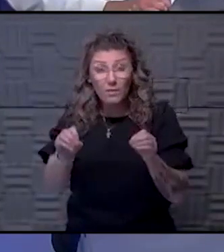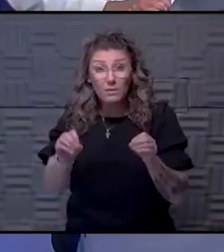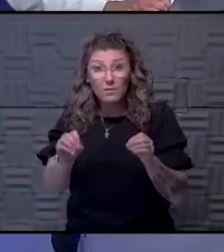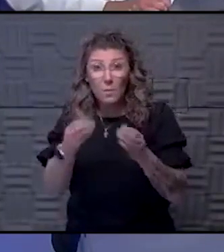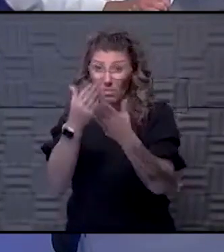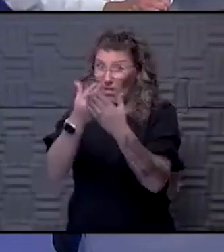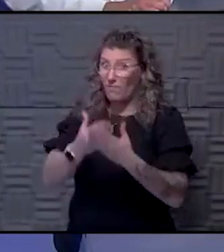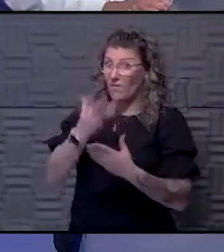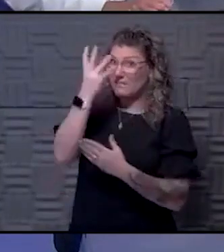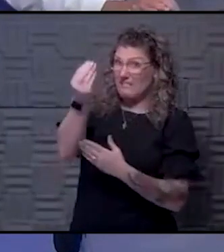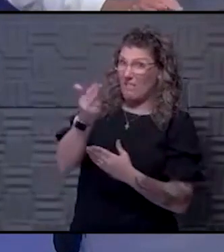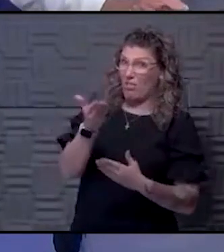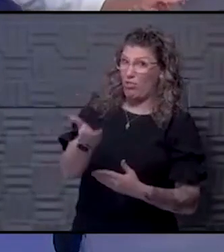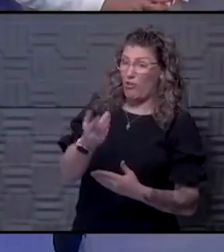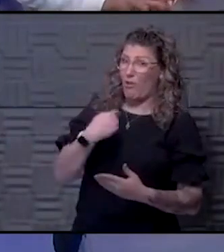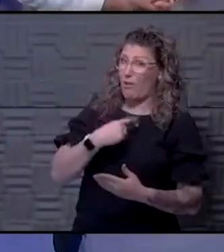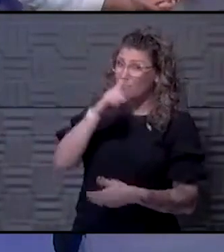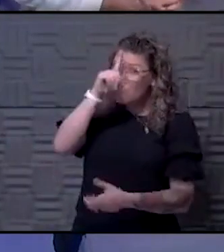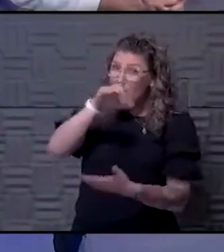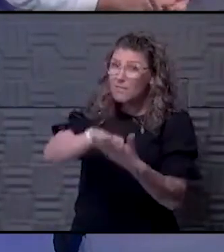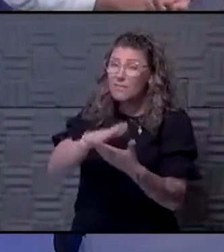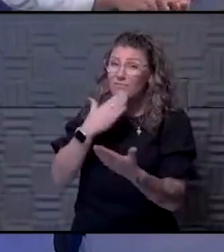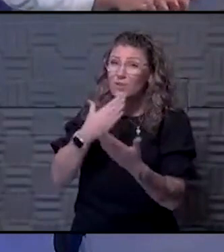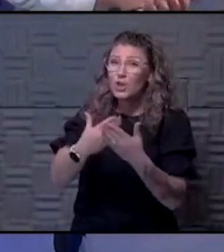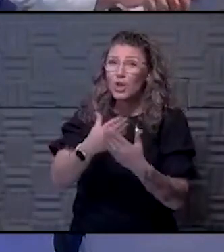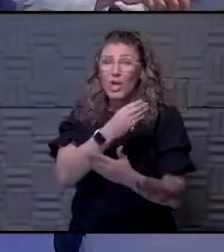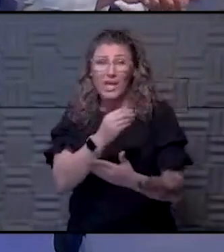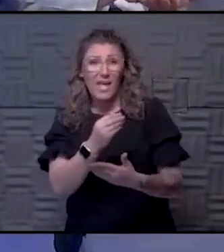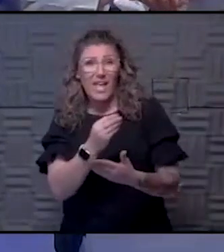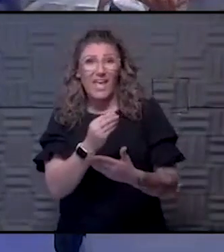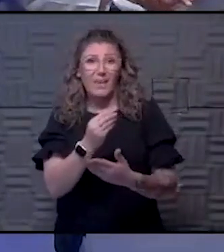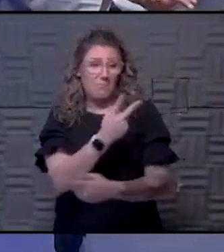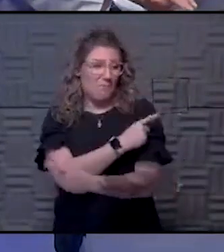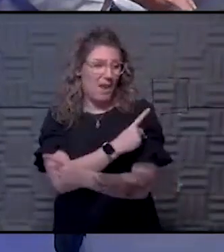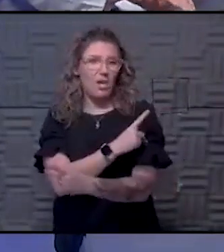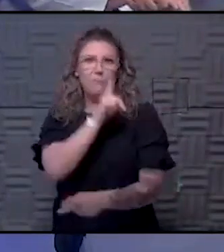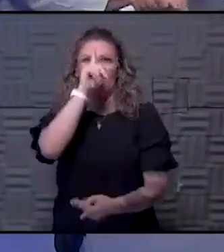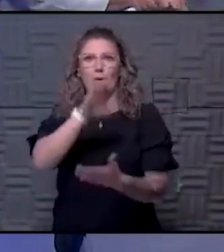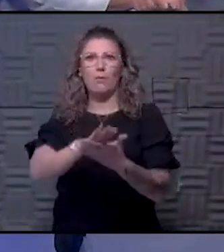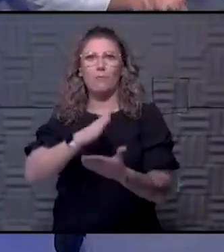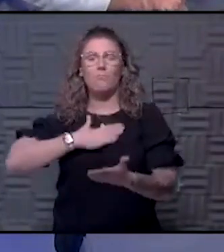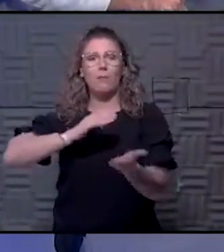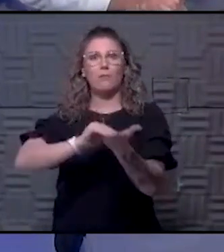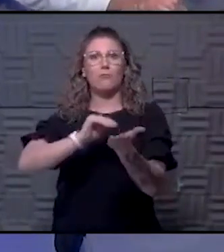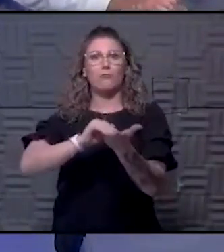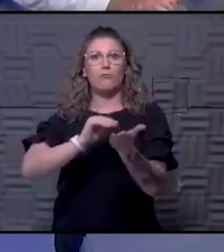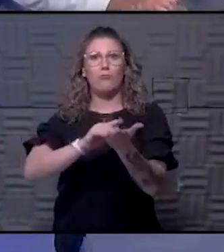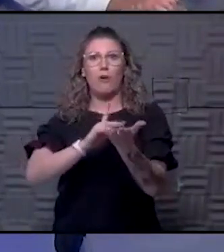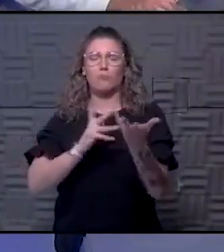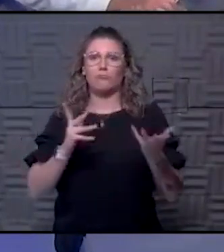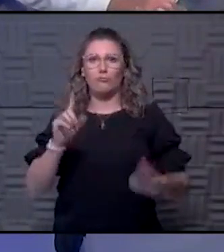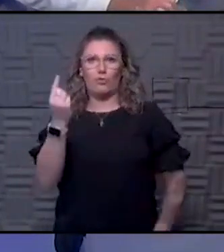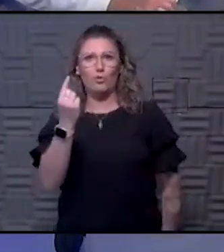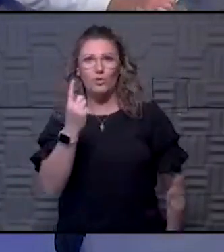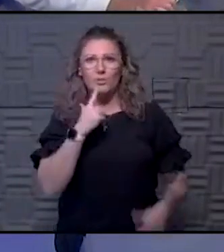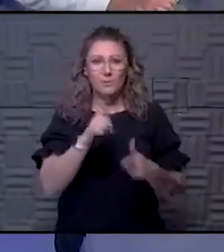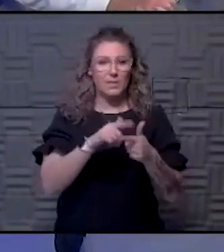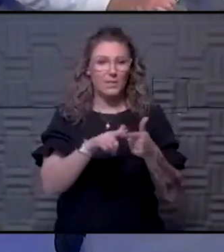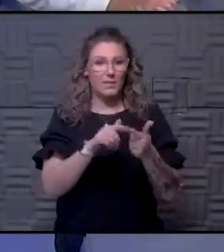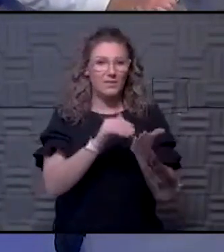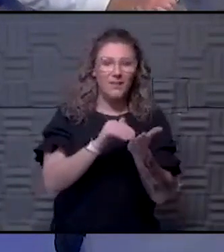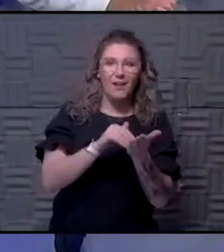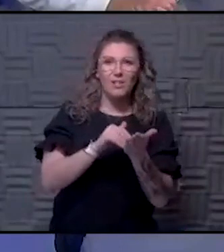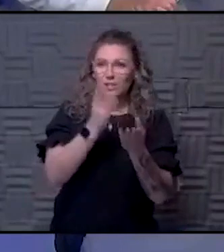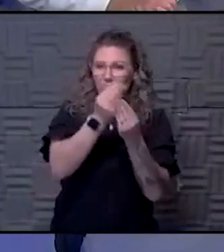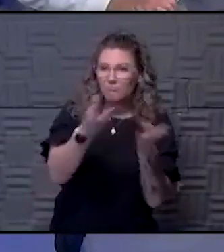that patients believe their doctor more than anyone. And so if we could get vaccine into an office, all offices, then doctors can give it, whether you're the dermatologist,